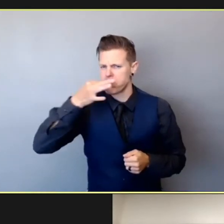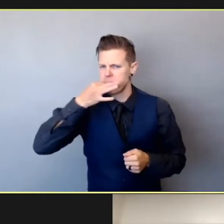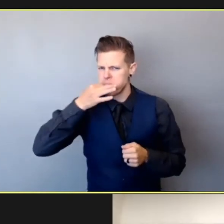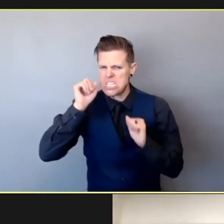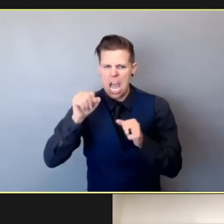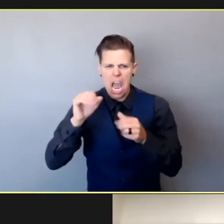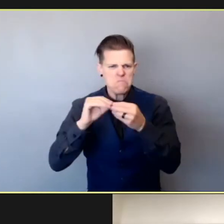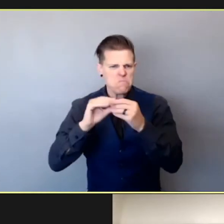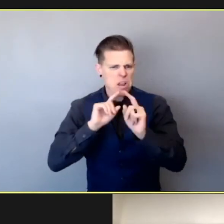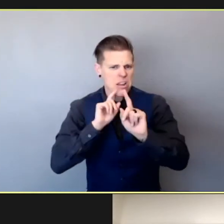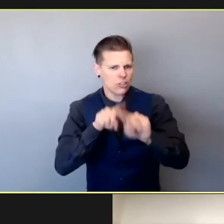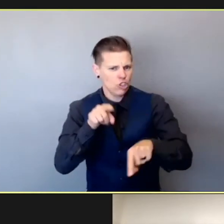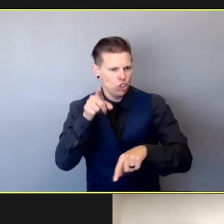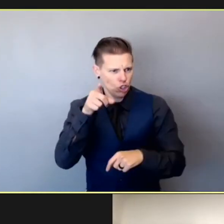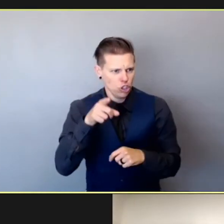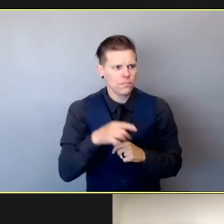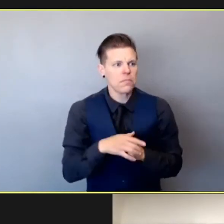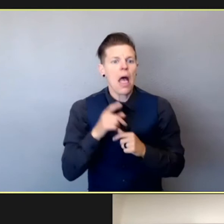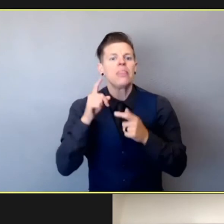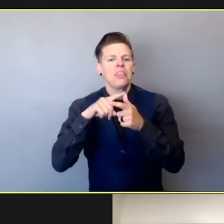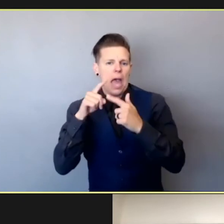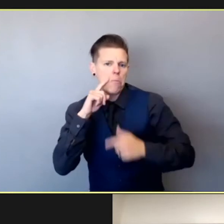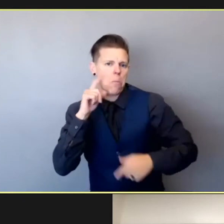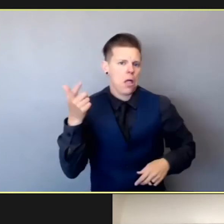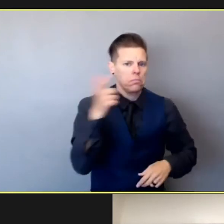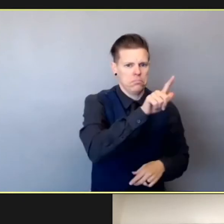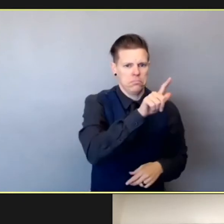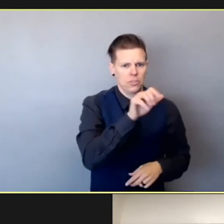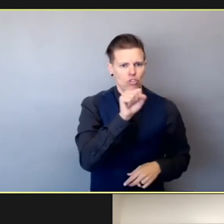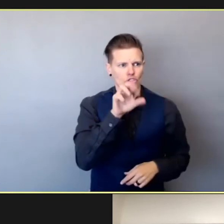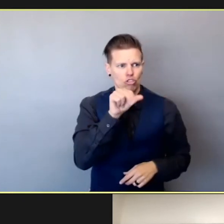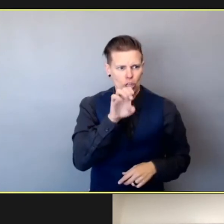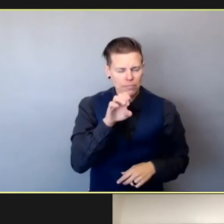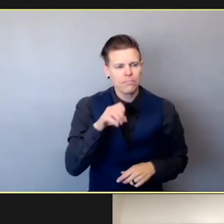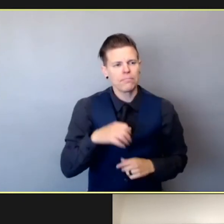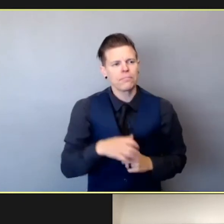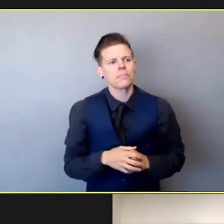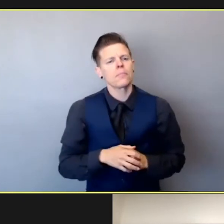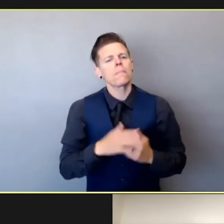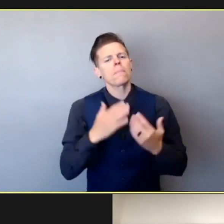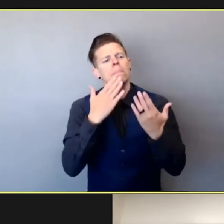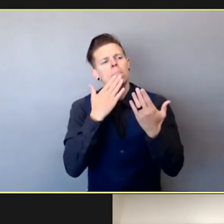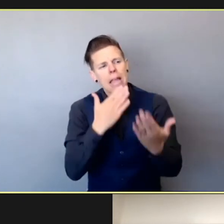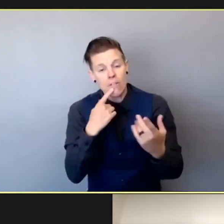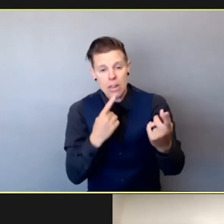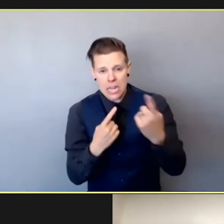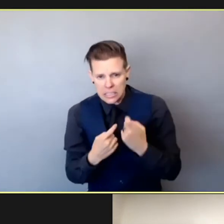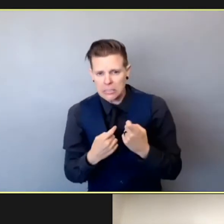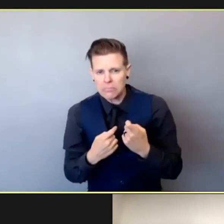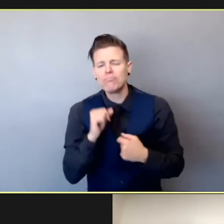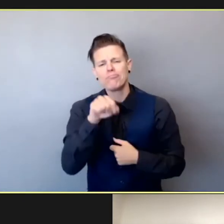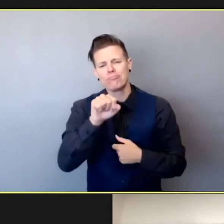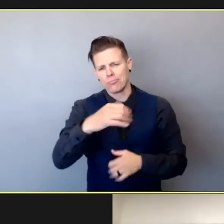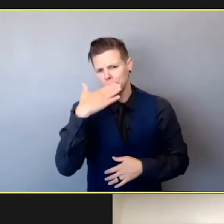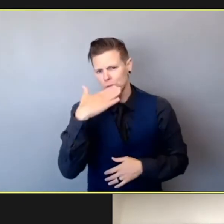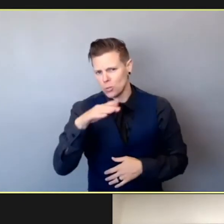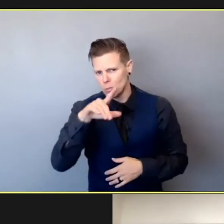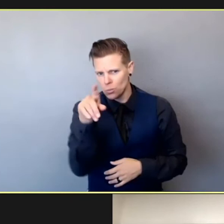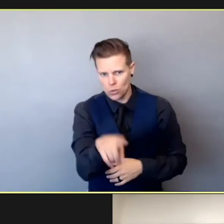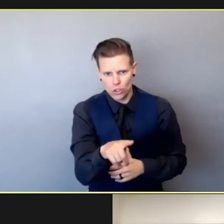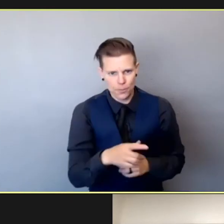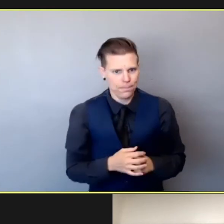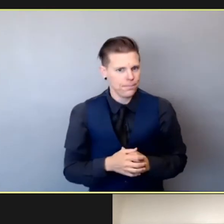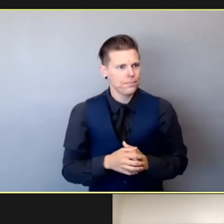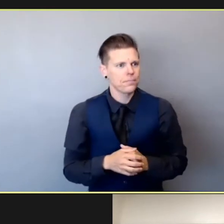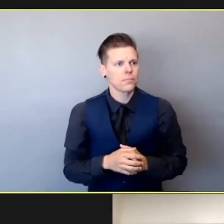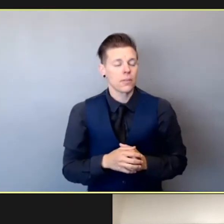Okay. Yeah, thanks so much for asking that question. It's a really good question. So basically, the people who are most at risk right